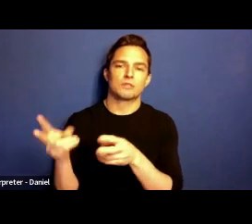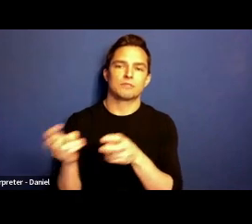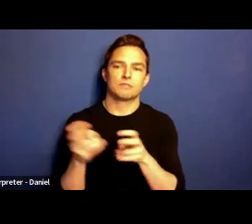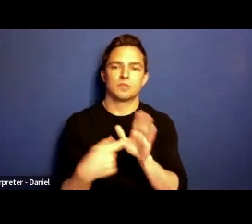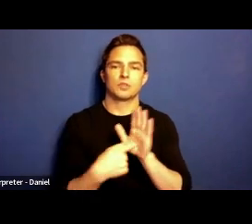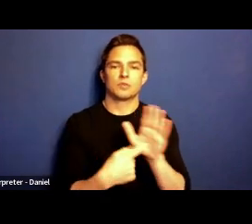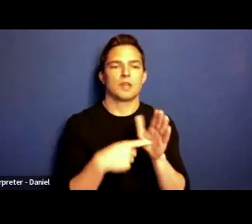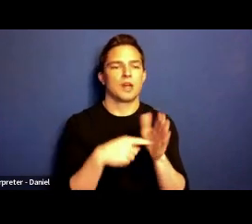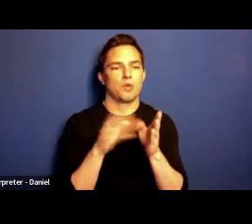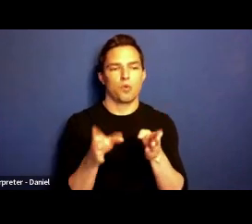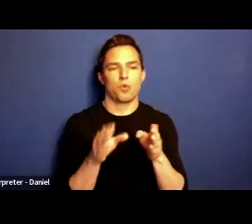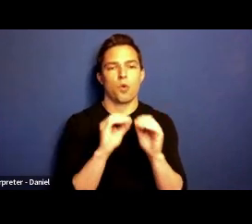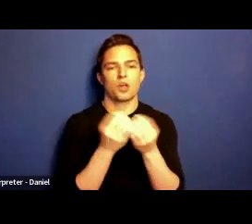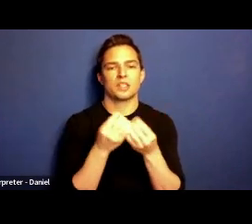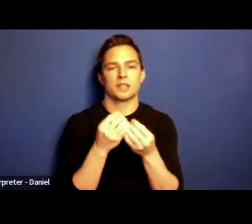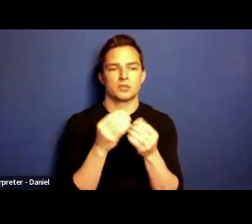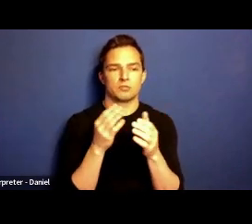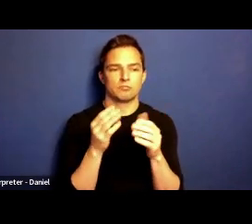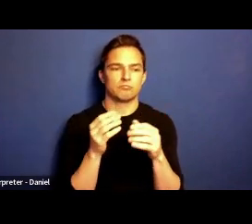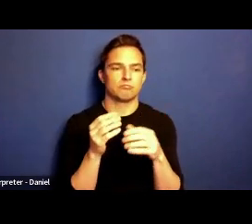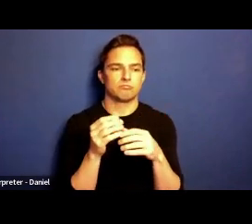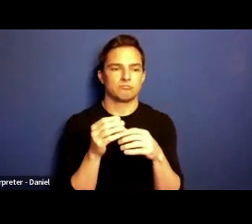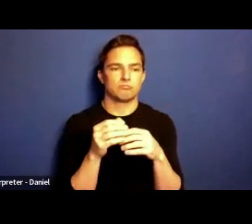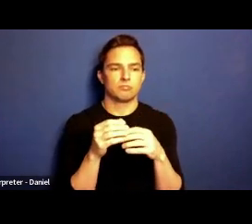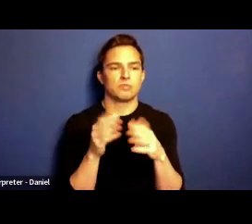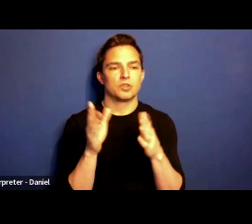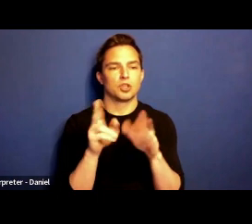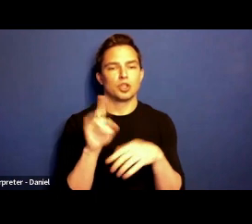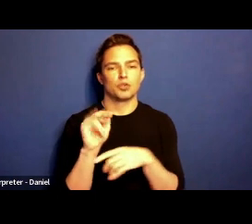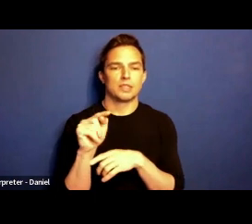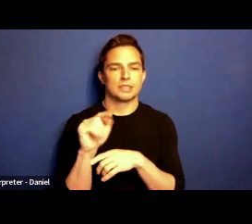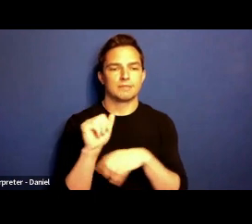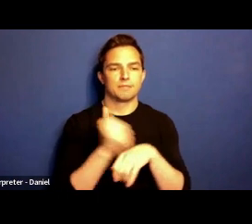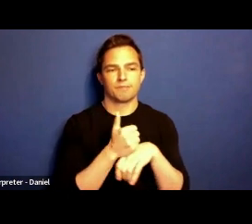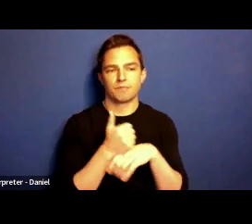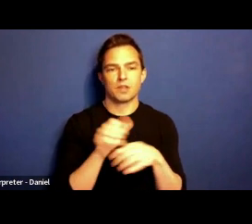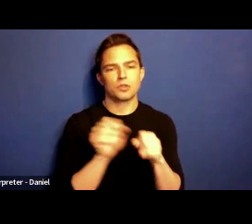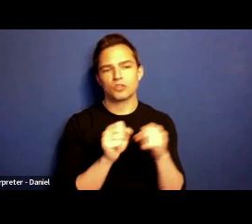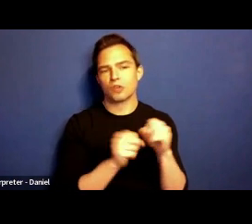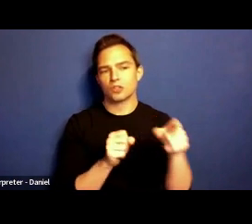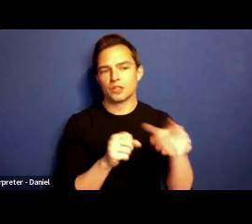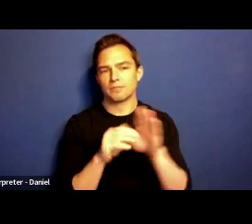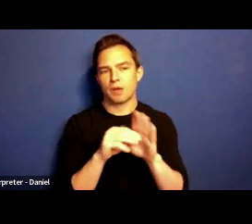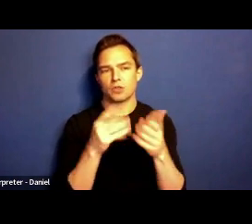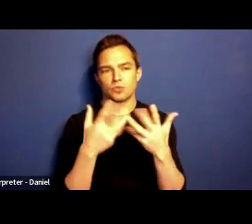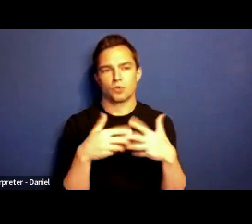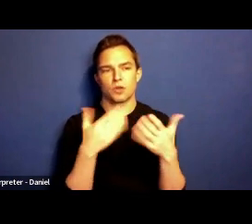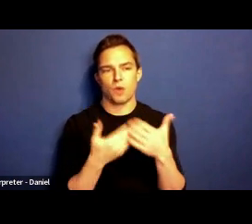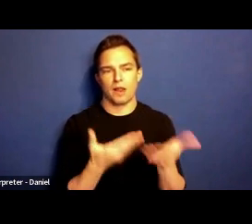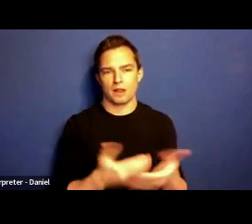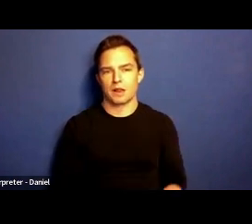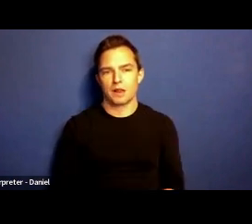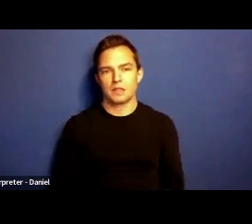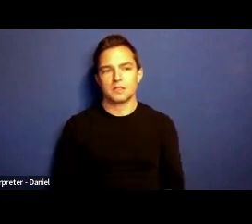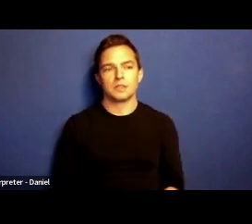organizational unit. But a lot of these elements are present. So the structure of the model is working really well. Okay.